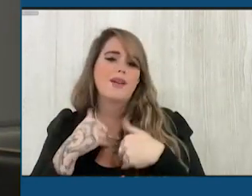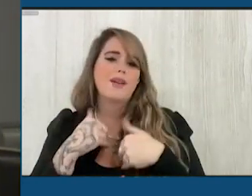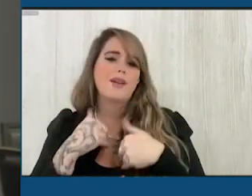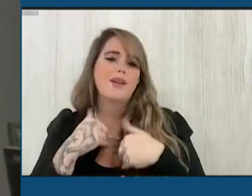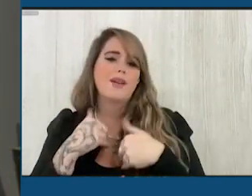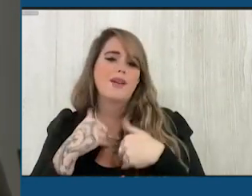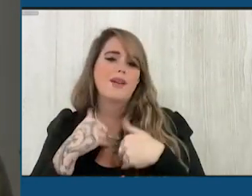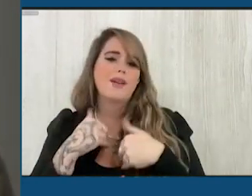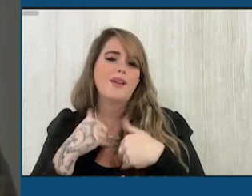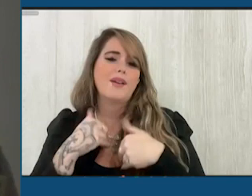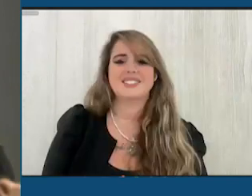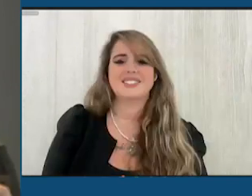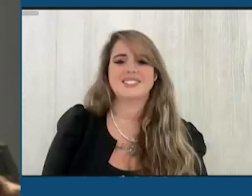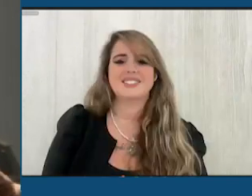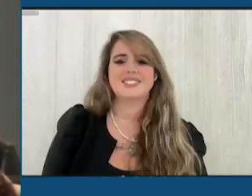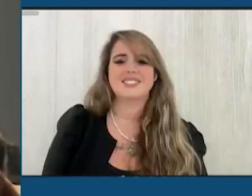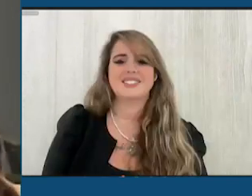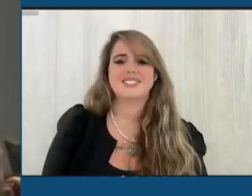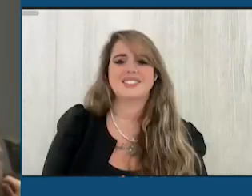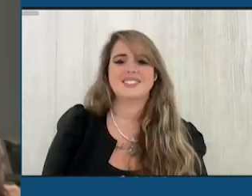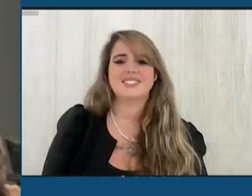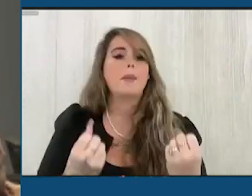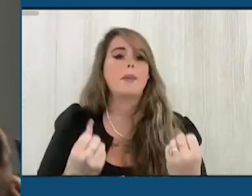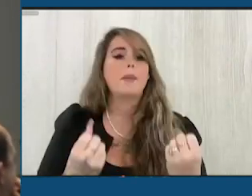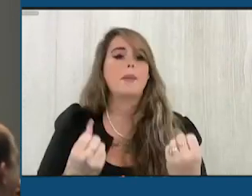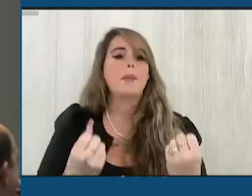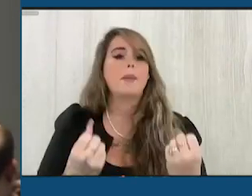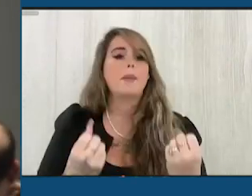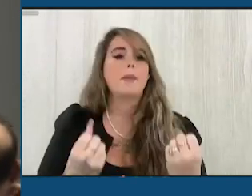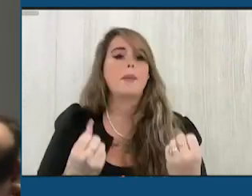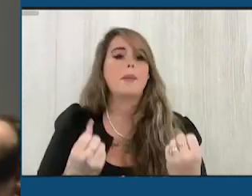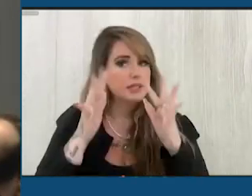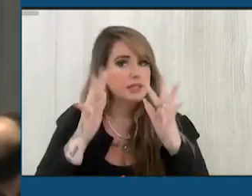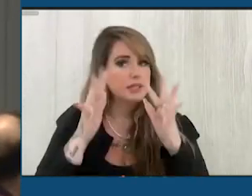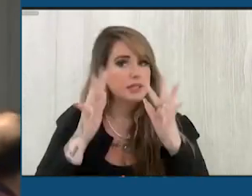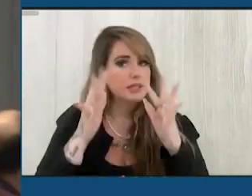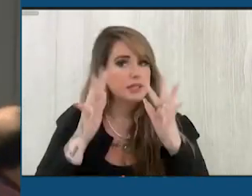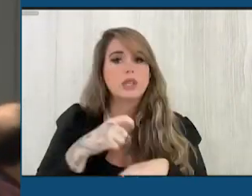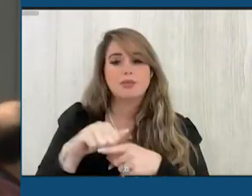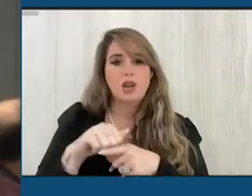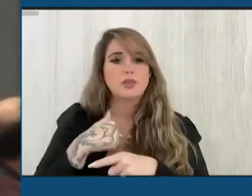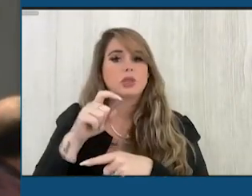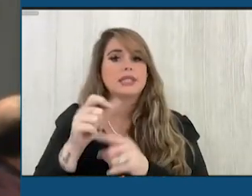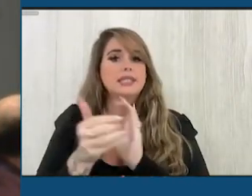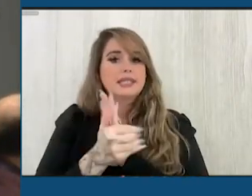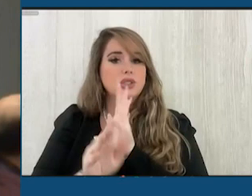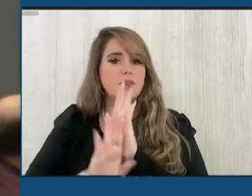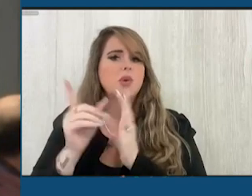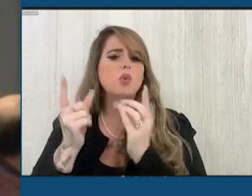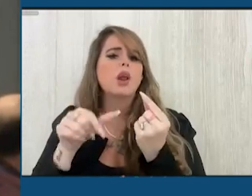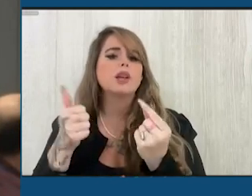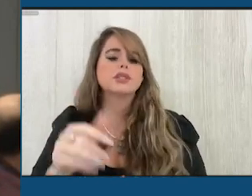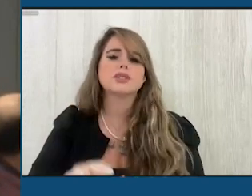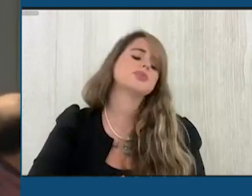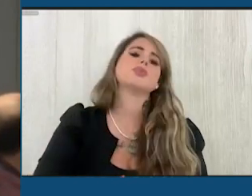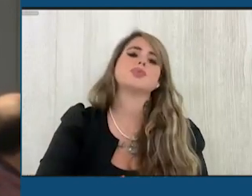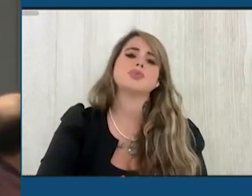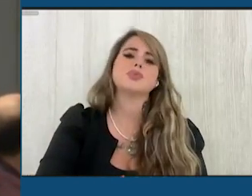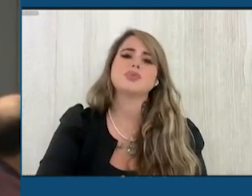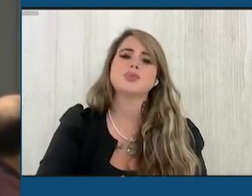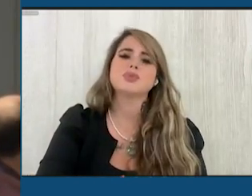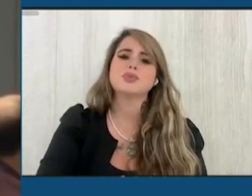So we got multiple feelings at once, which is definitely true. We need practice. We need a skill development. What else? Yeah.